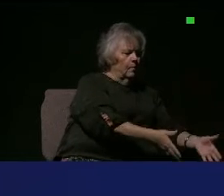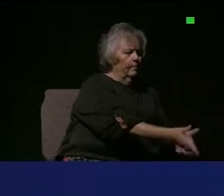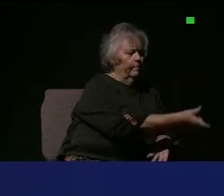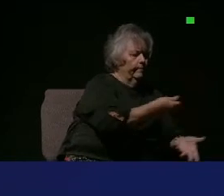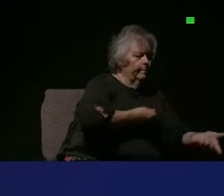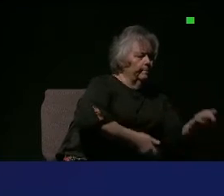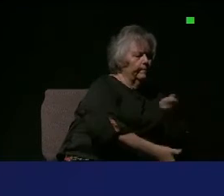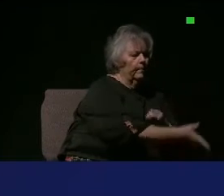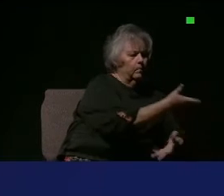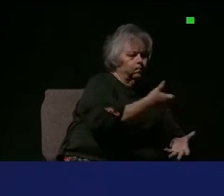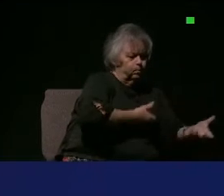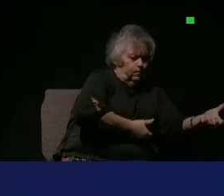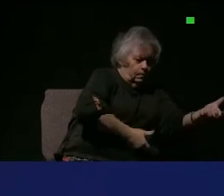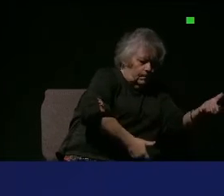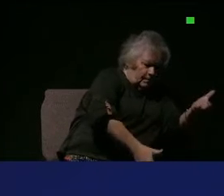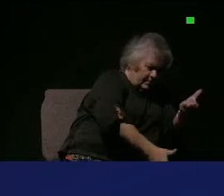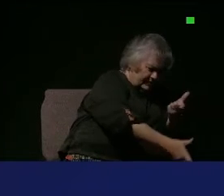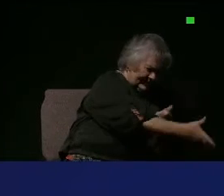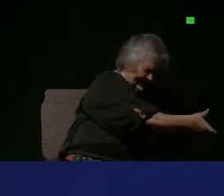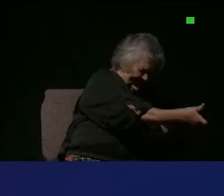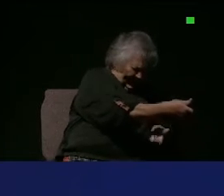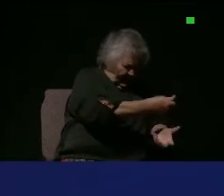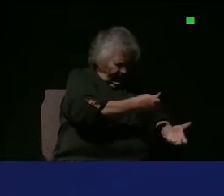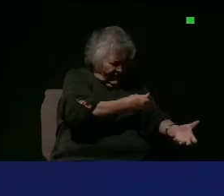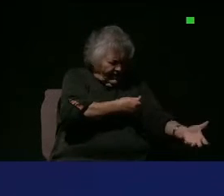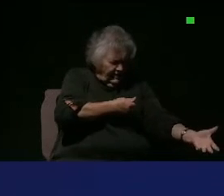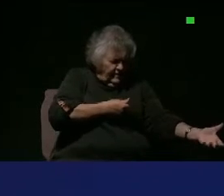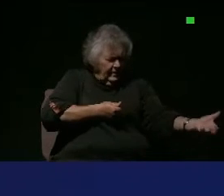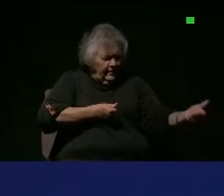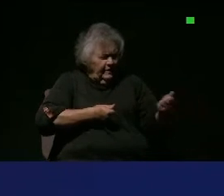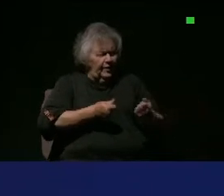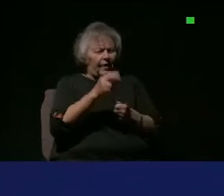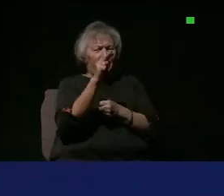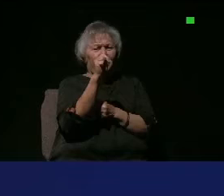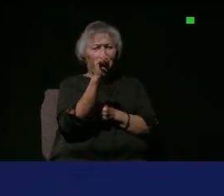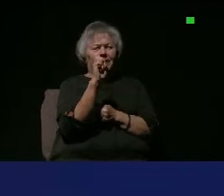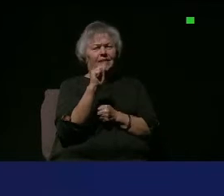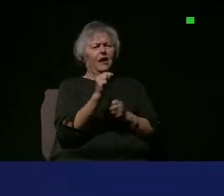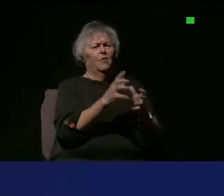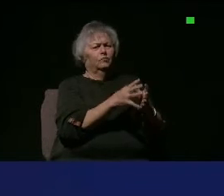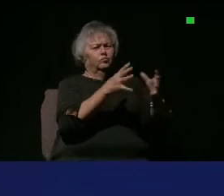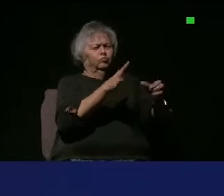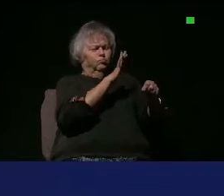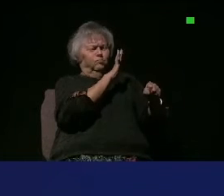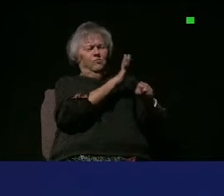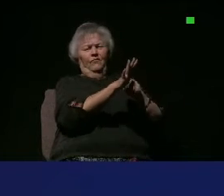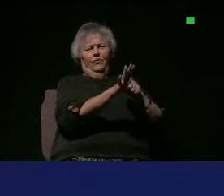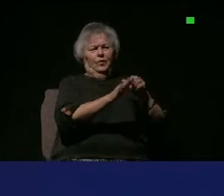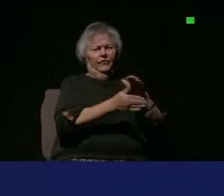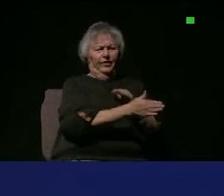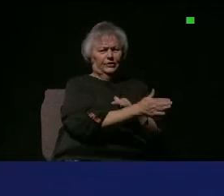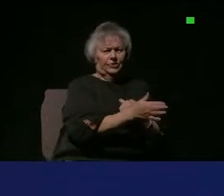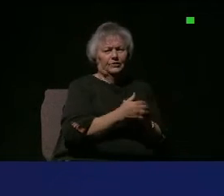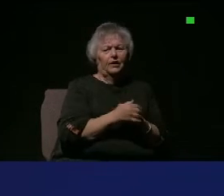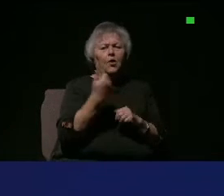great catch of fish by the grace of God. We should always, folks, be amazed at the grace of